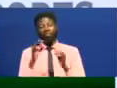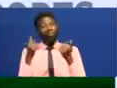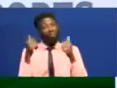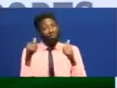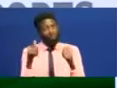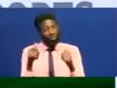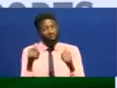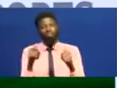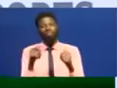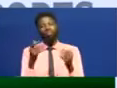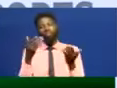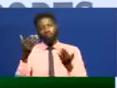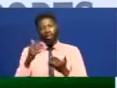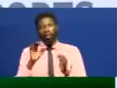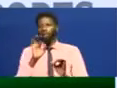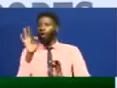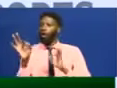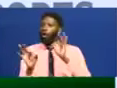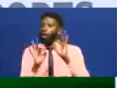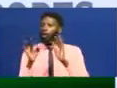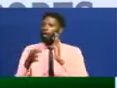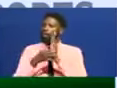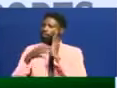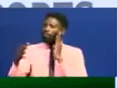to the Hall of Fame at Talanta Plaza.